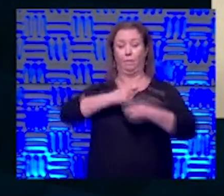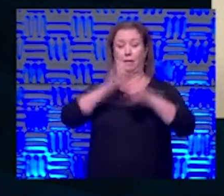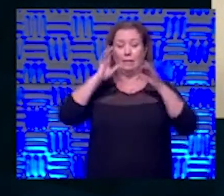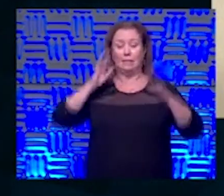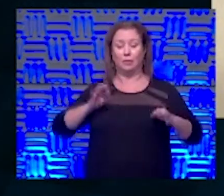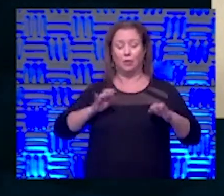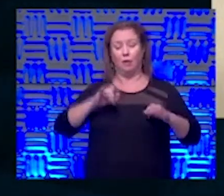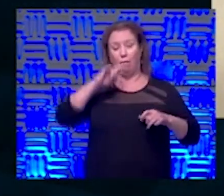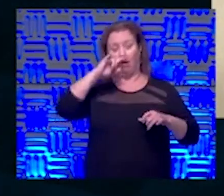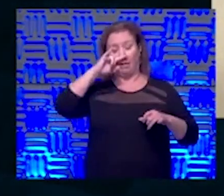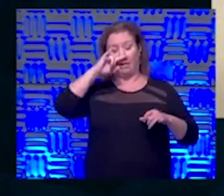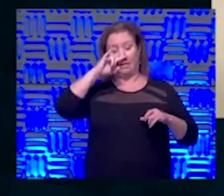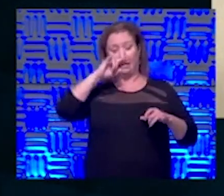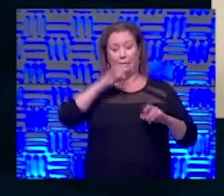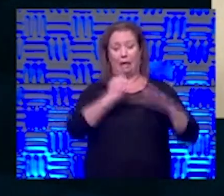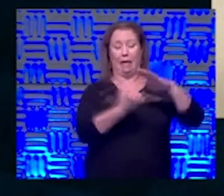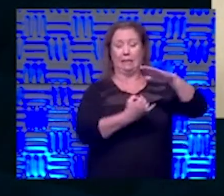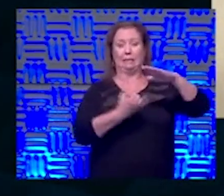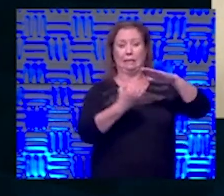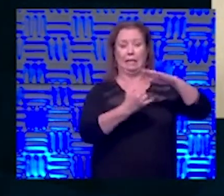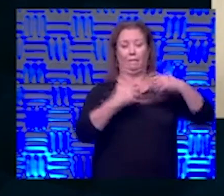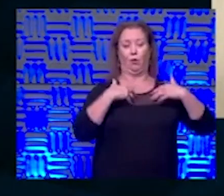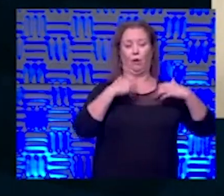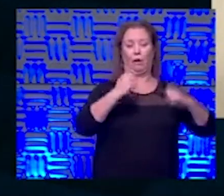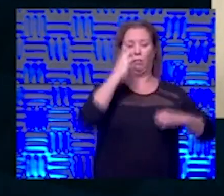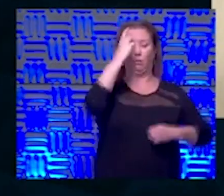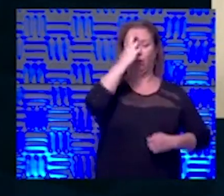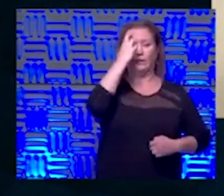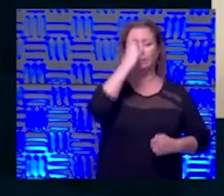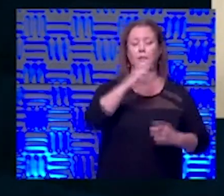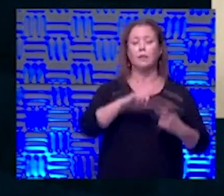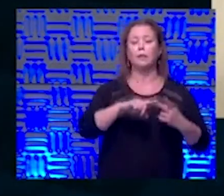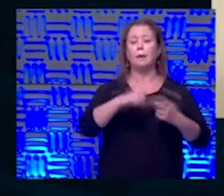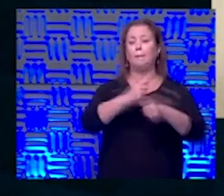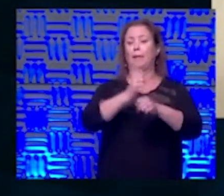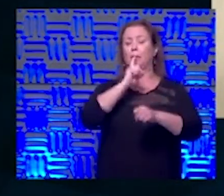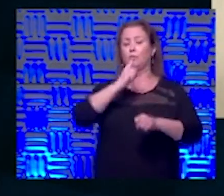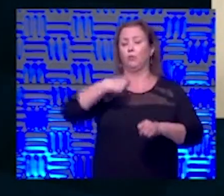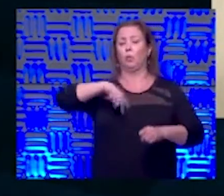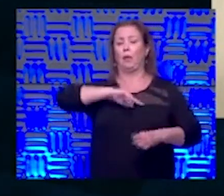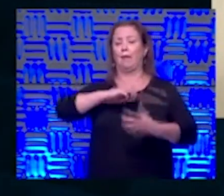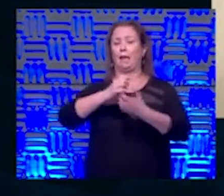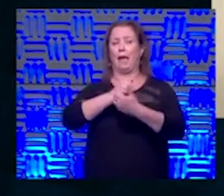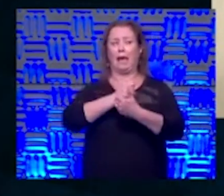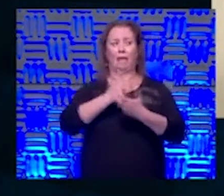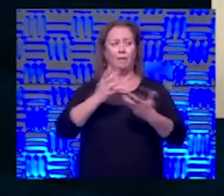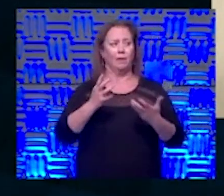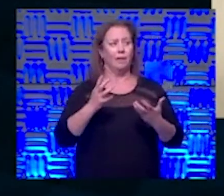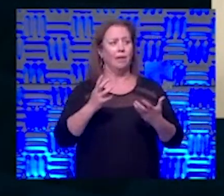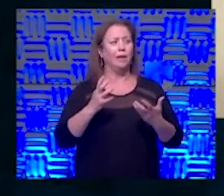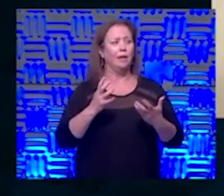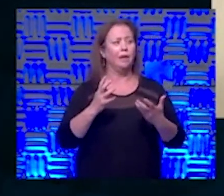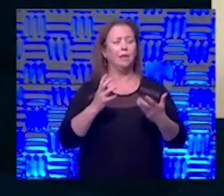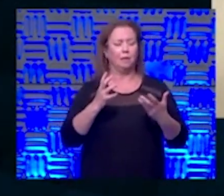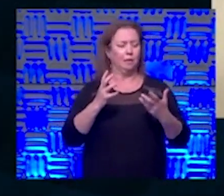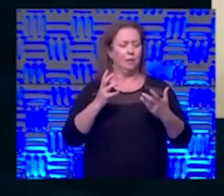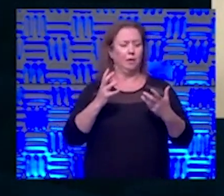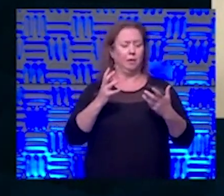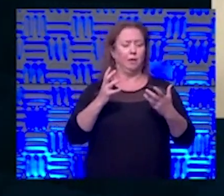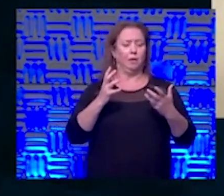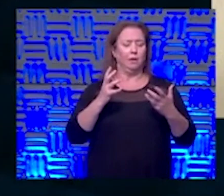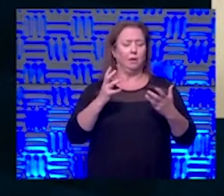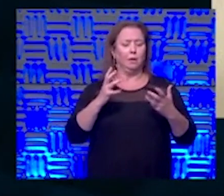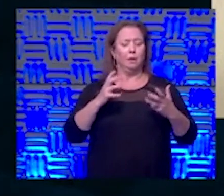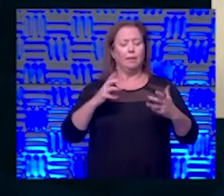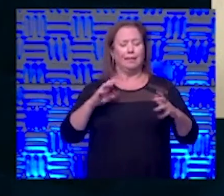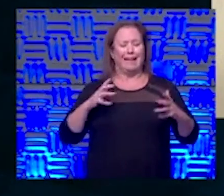kids isolated for health reasons and making sure that we've got everything kind of tight-knit, which provokes anxiety because, again, it